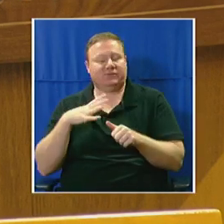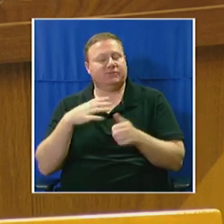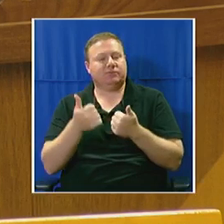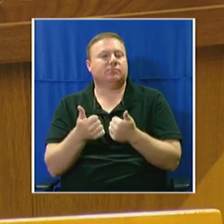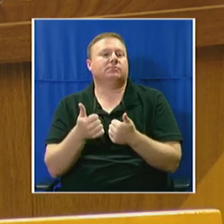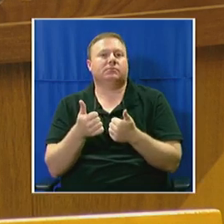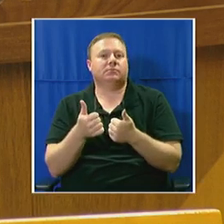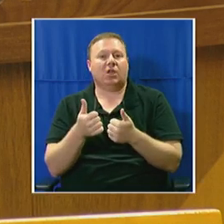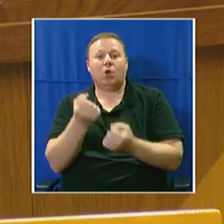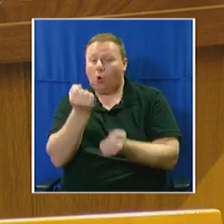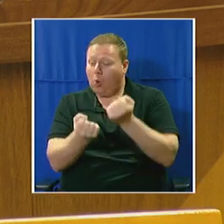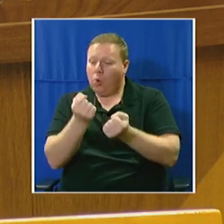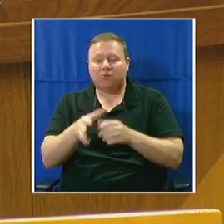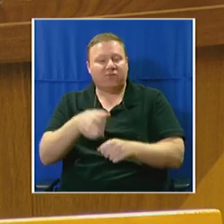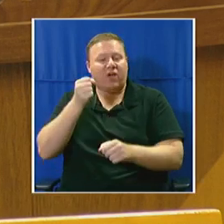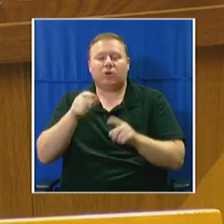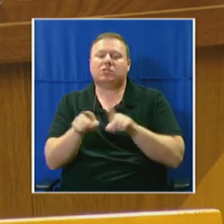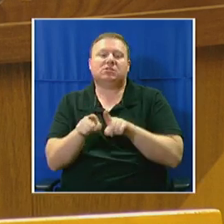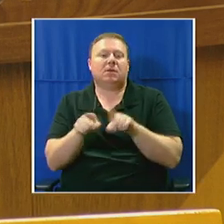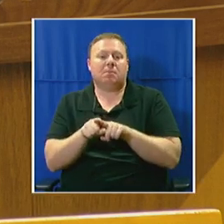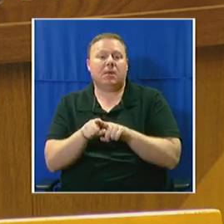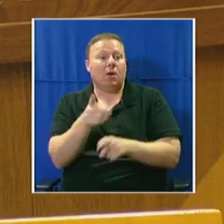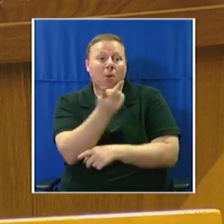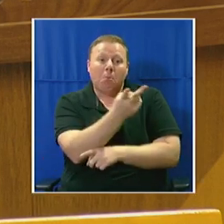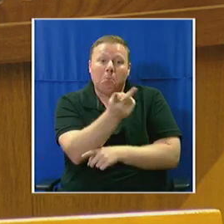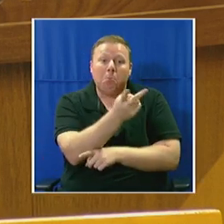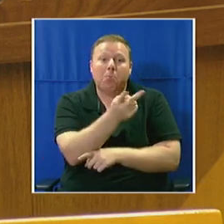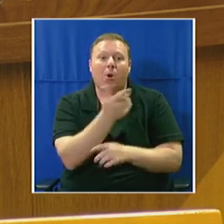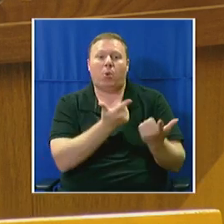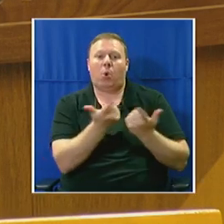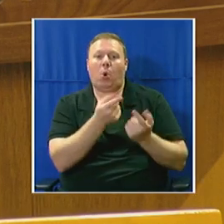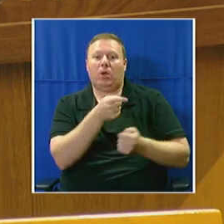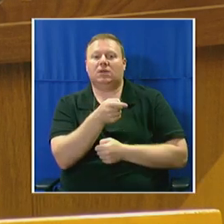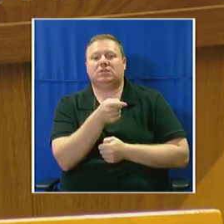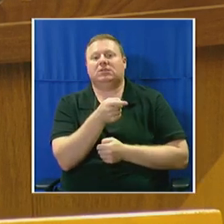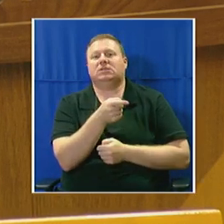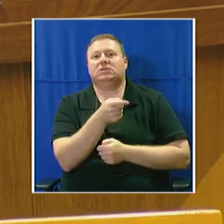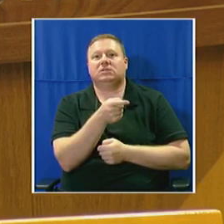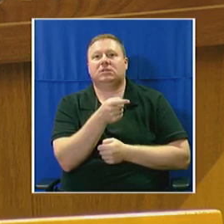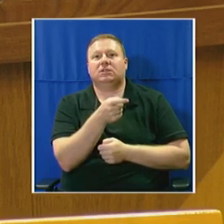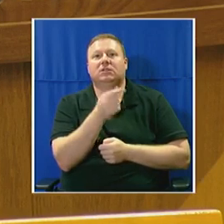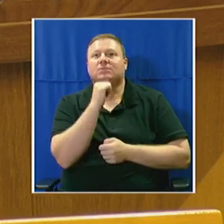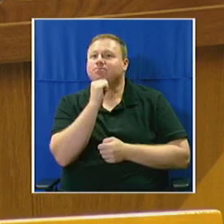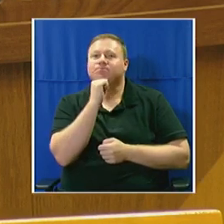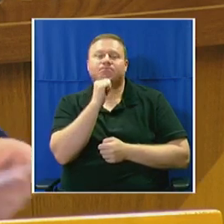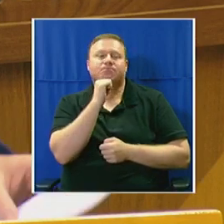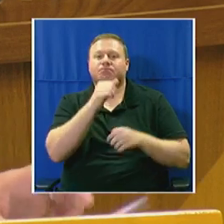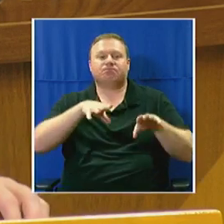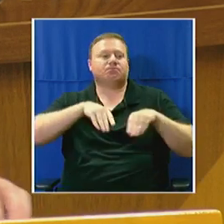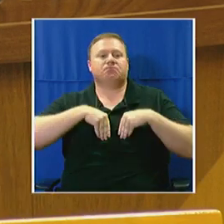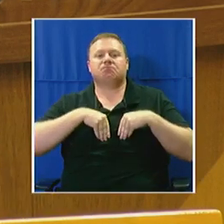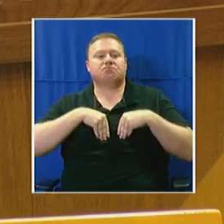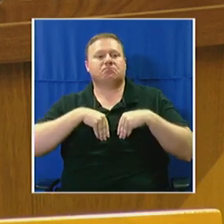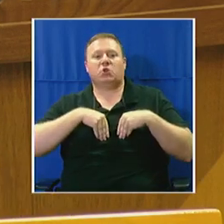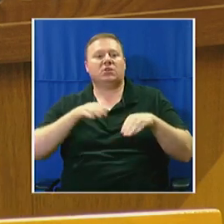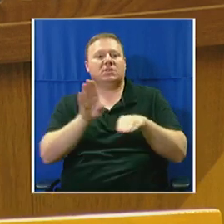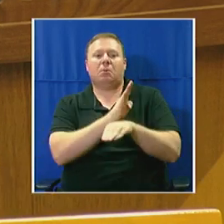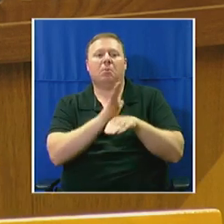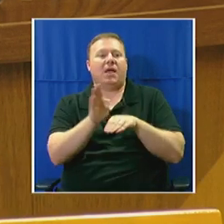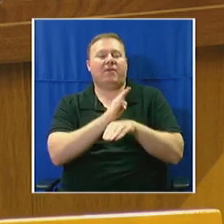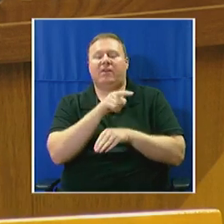from office or not the findings of the mahor Commission in any event are not inconsistent with the main theme of the